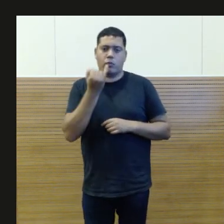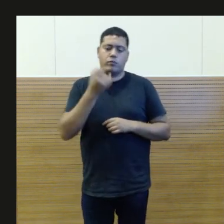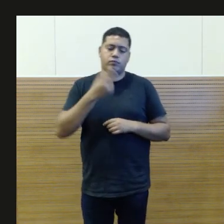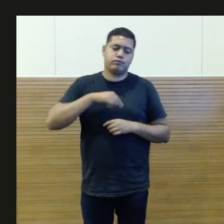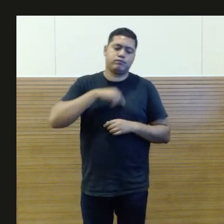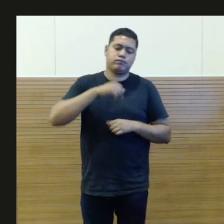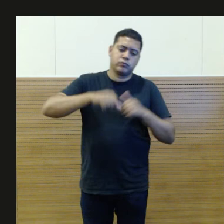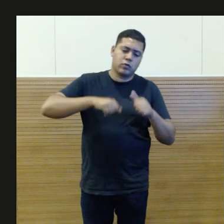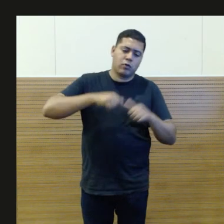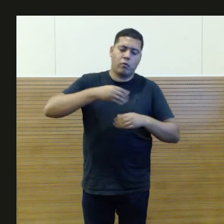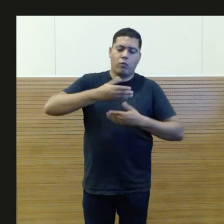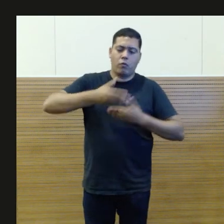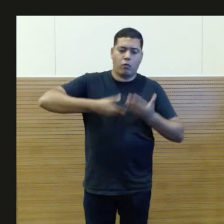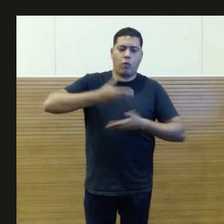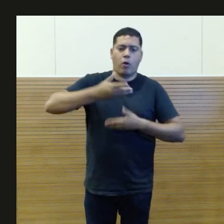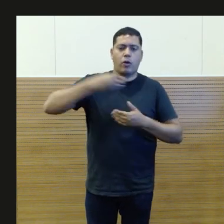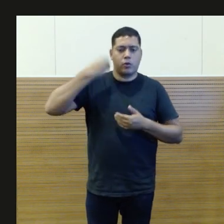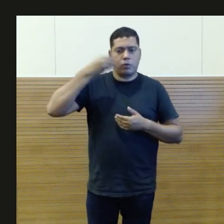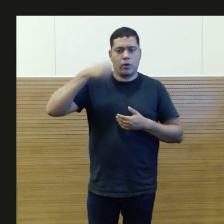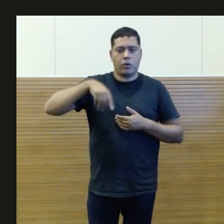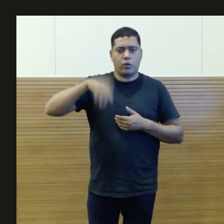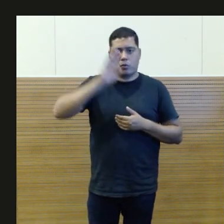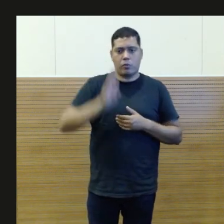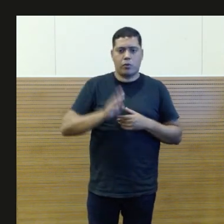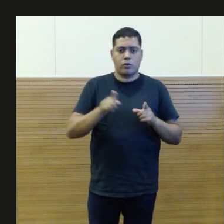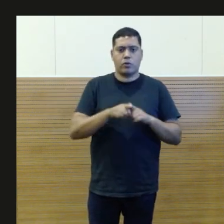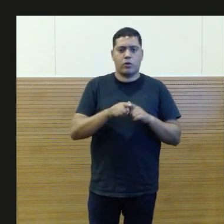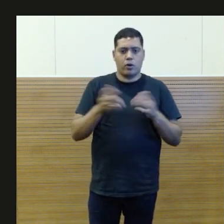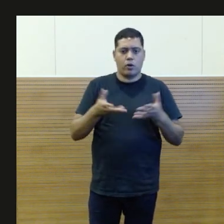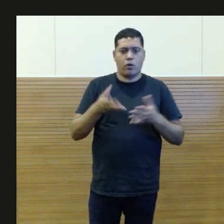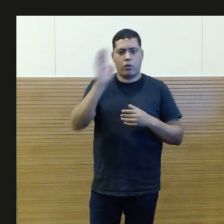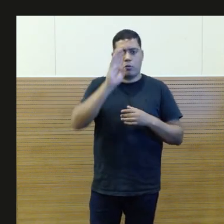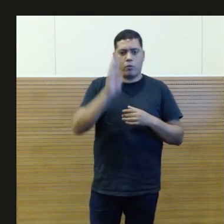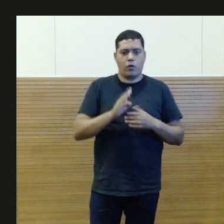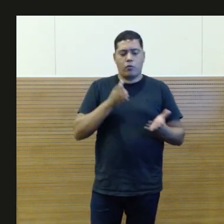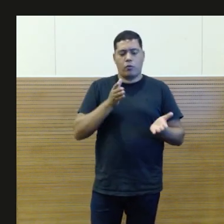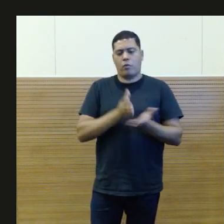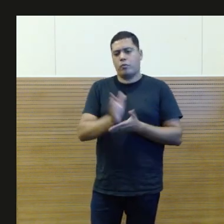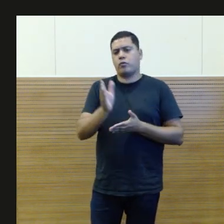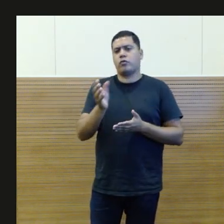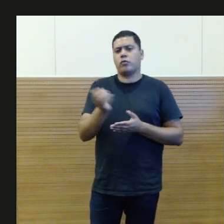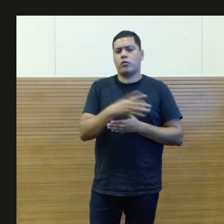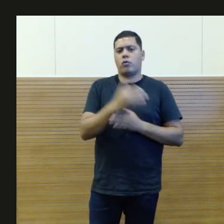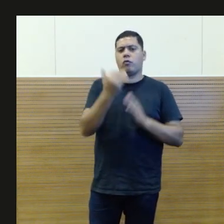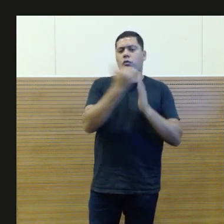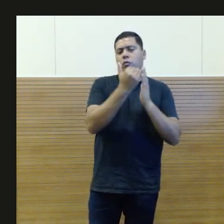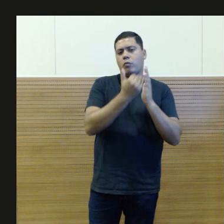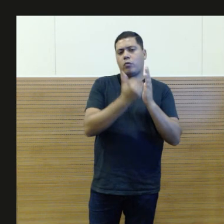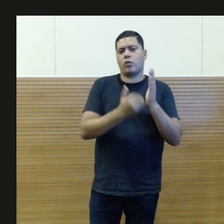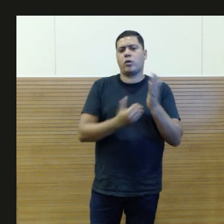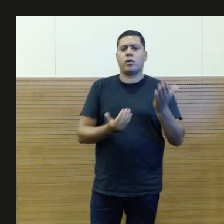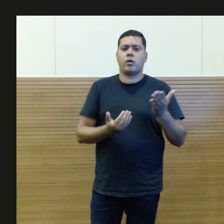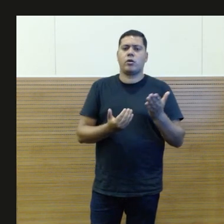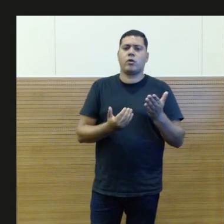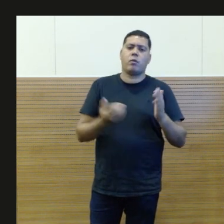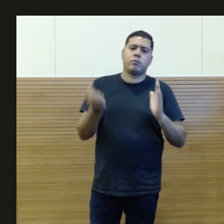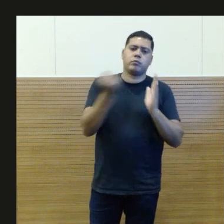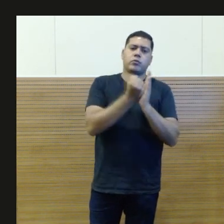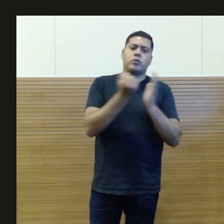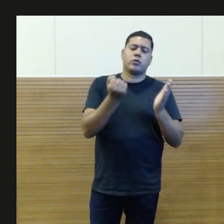a summary in terms of our experience with dietary guidelines. As regards